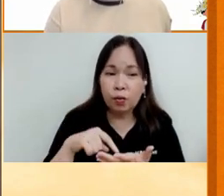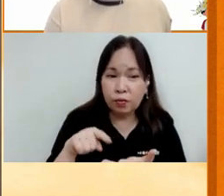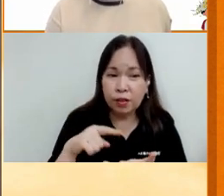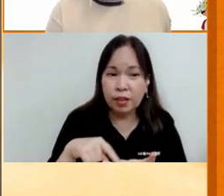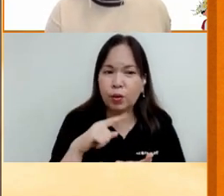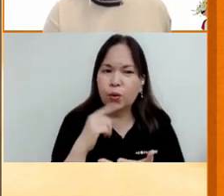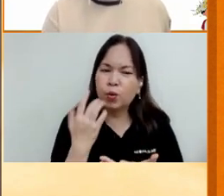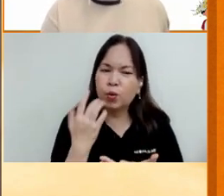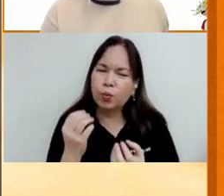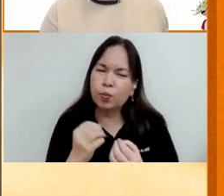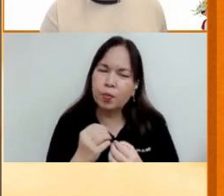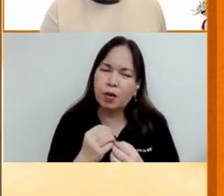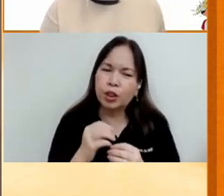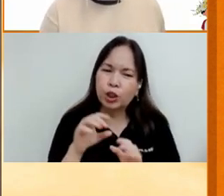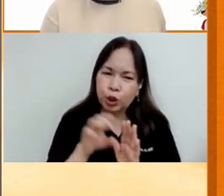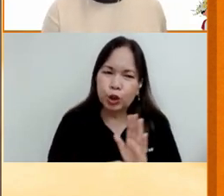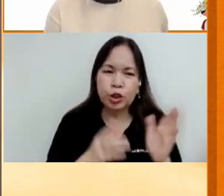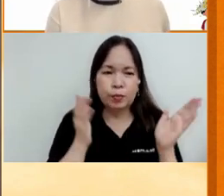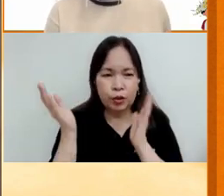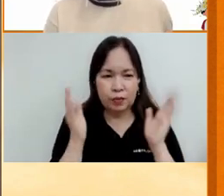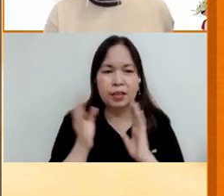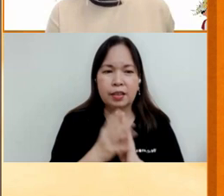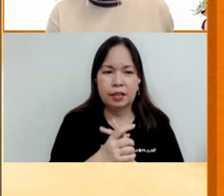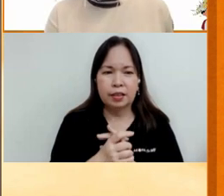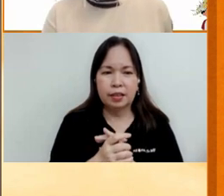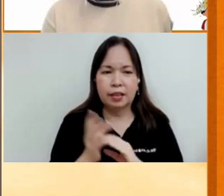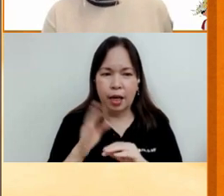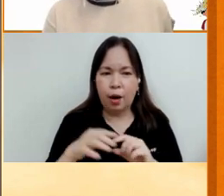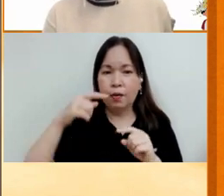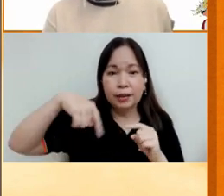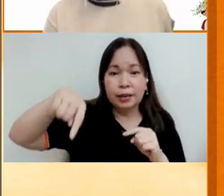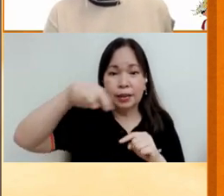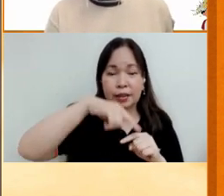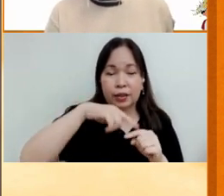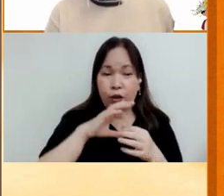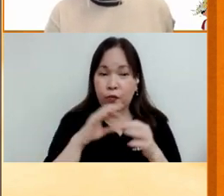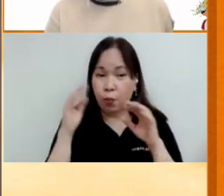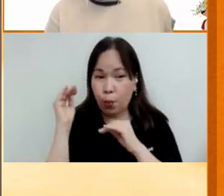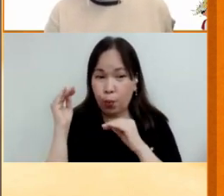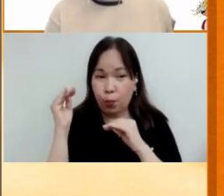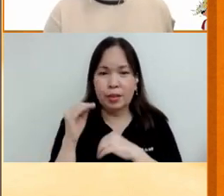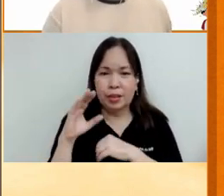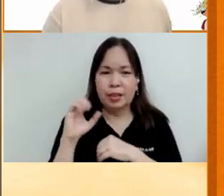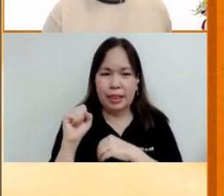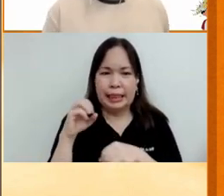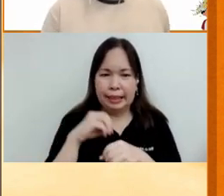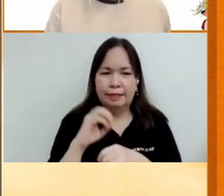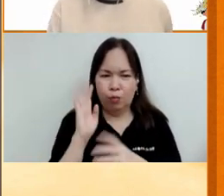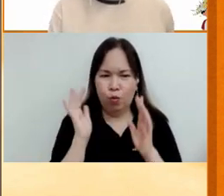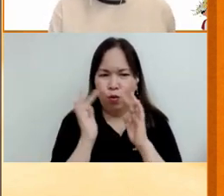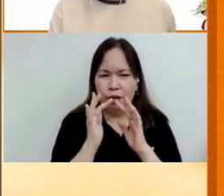communities. Again, you can find us on at Circle of Hope CS in Facebook.